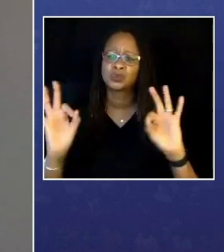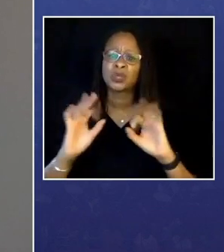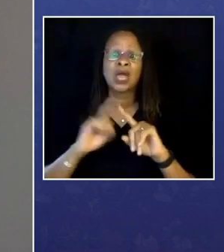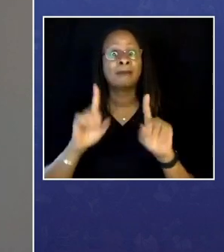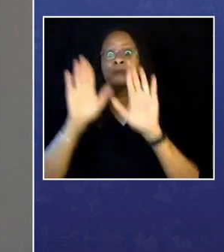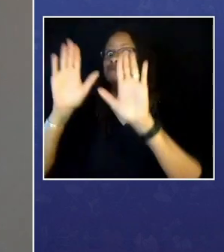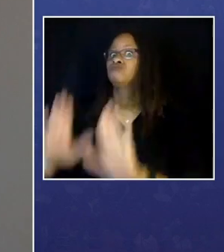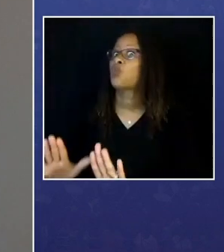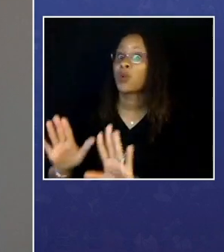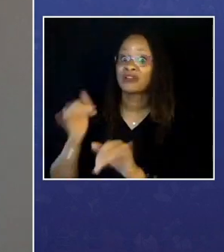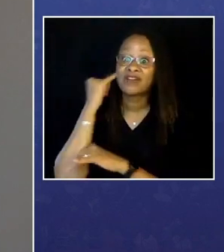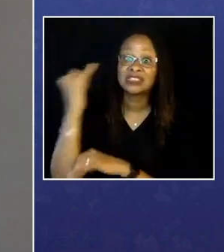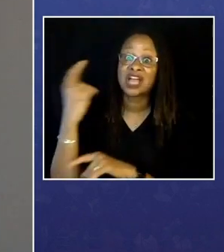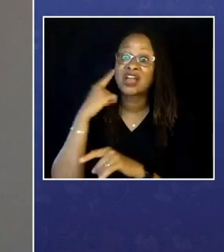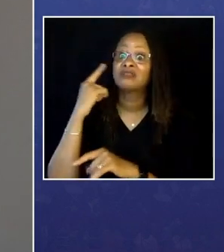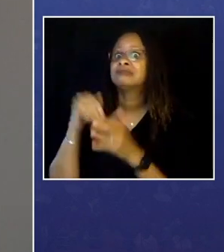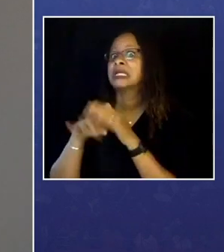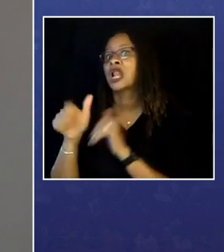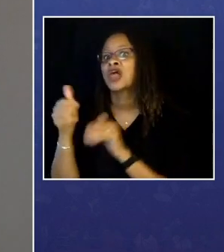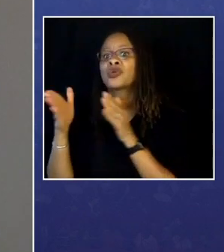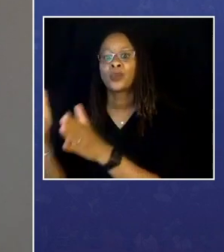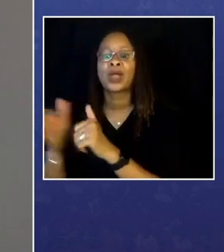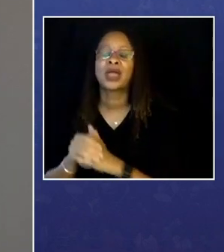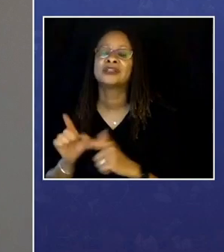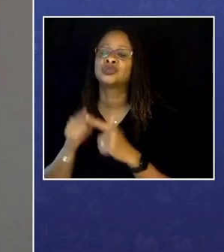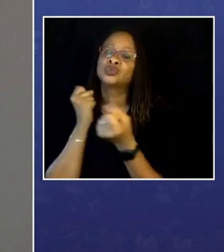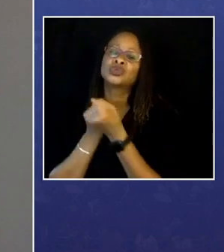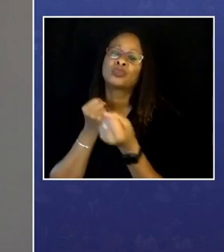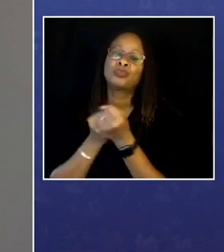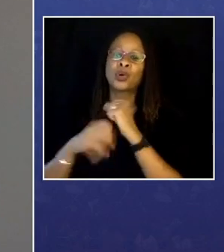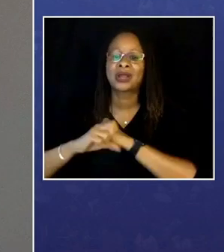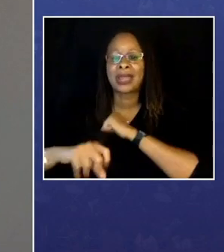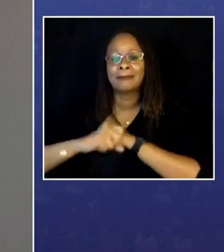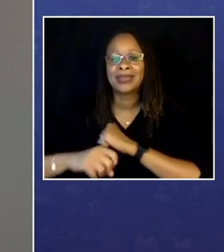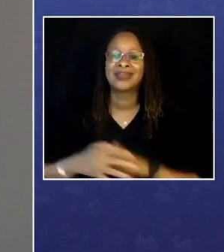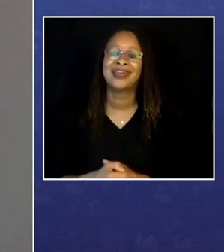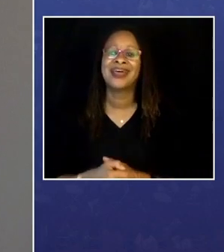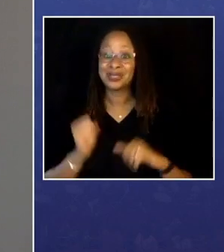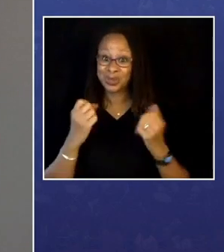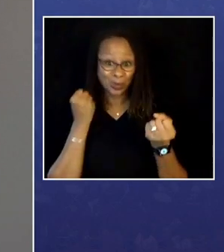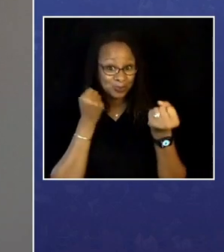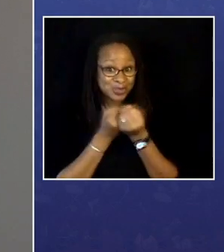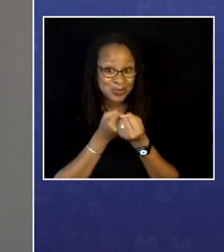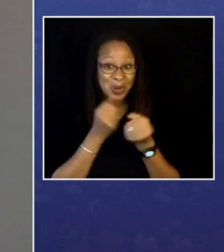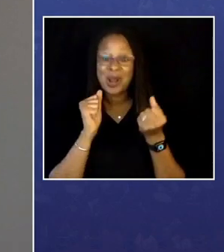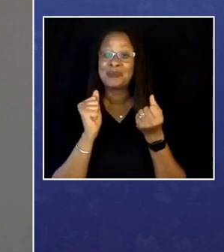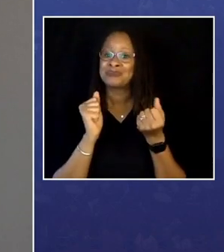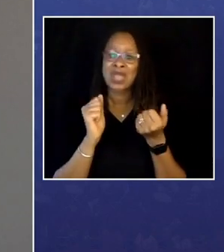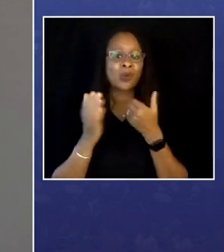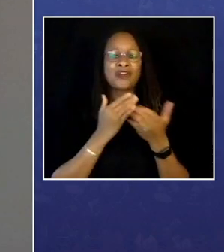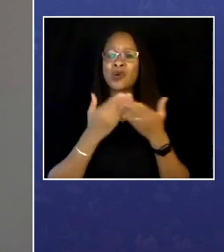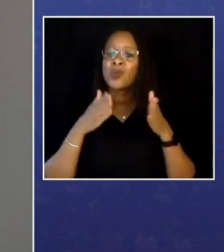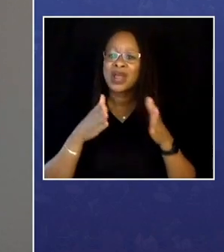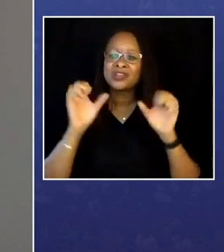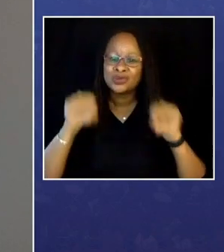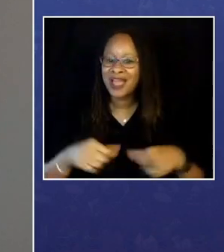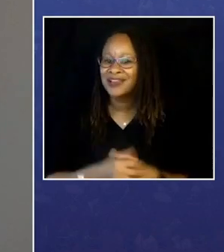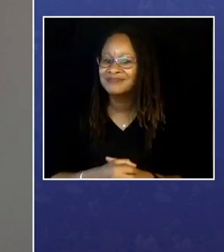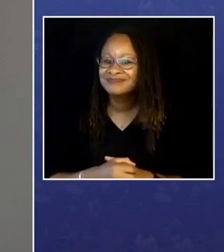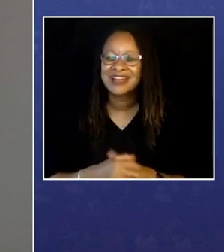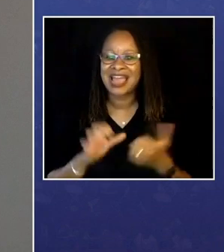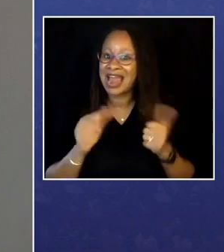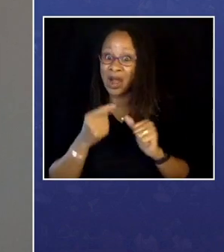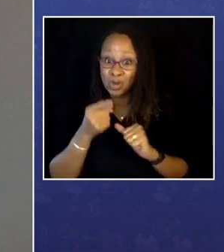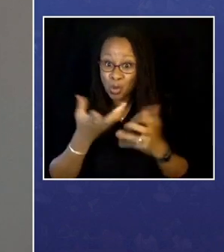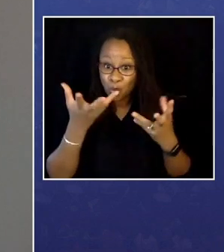was a great idea for in another way to support the campaign. So support however you can and in whatever way